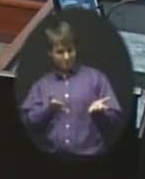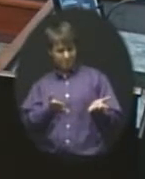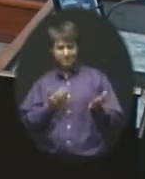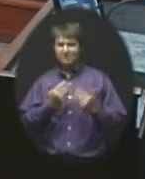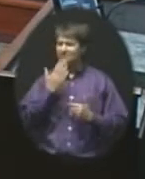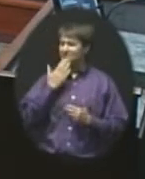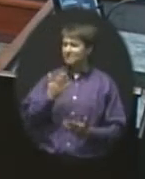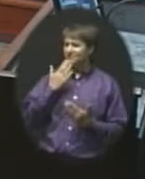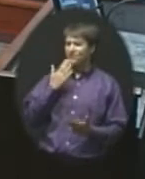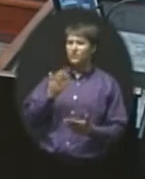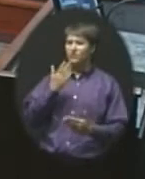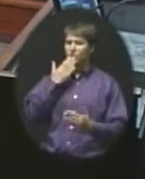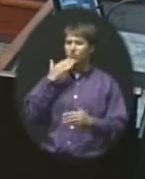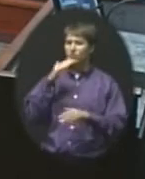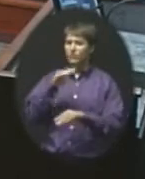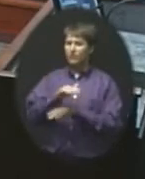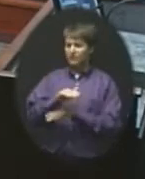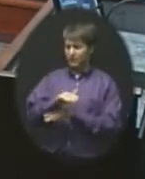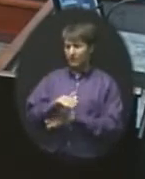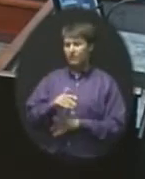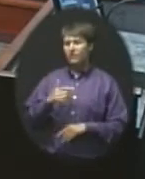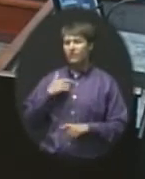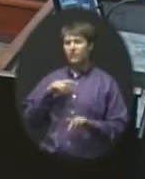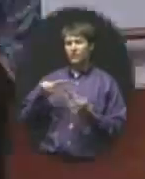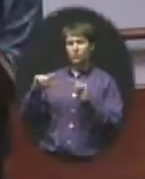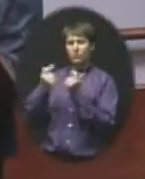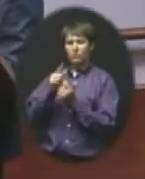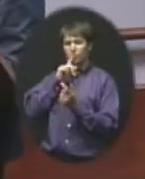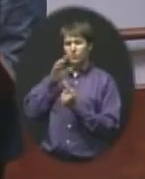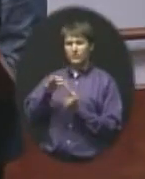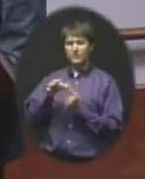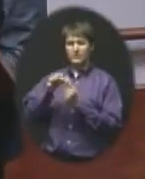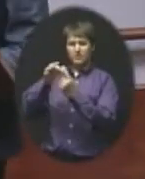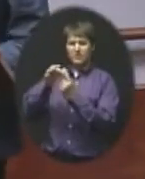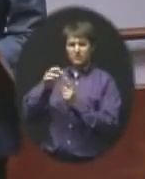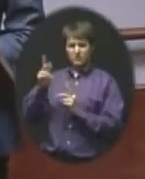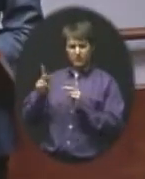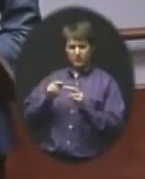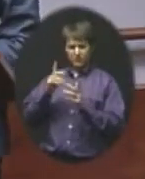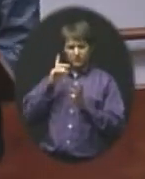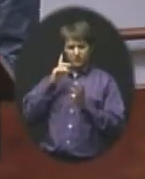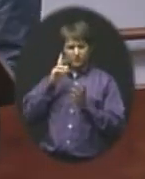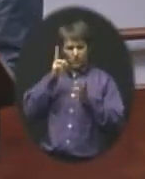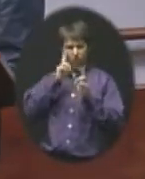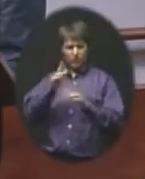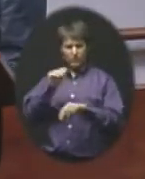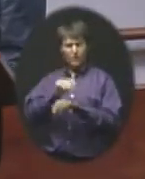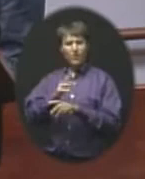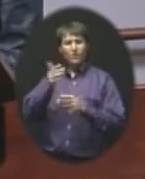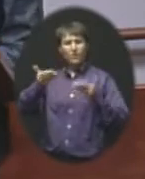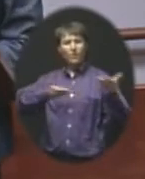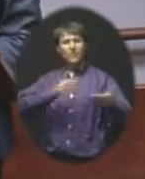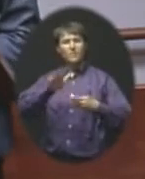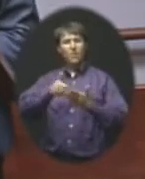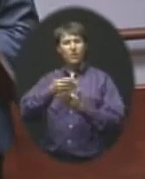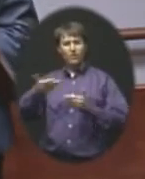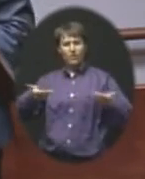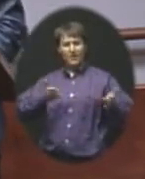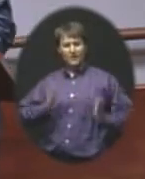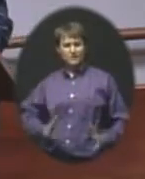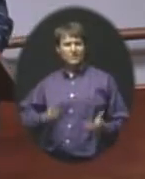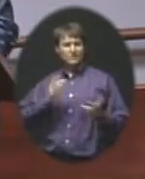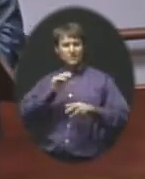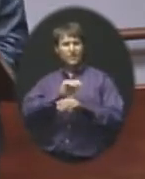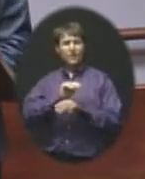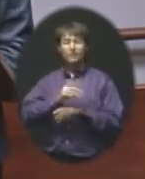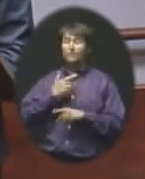Thank you. Good evening. We have a group of very special individuals to recognize tonight. I'd like to welcome all of our distinguished guests.